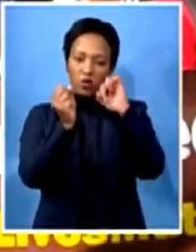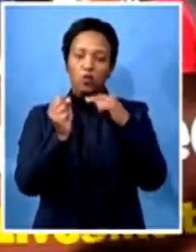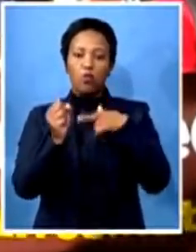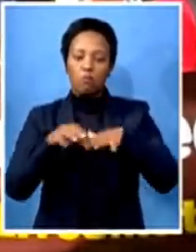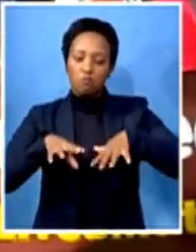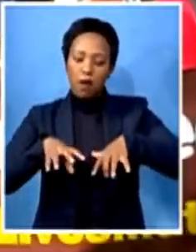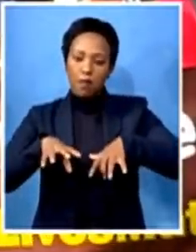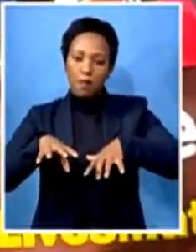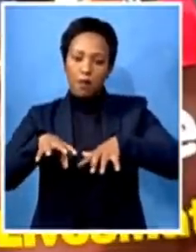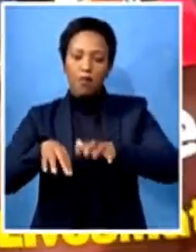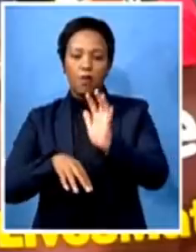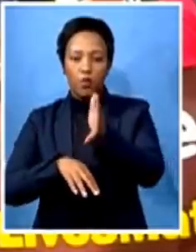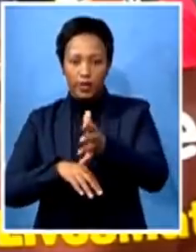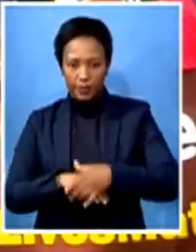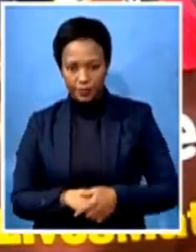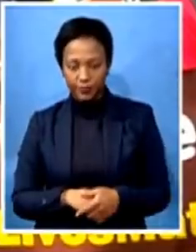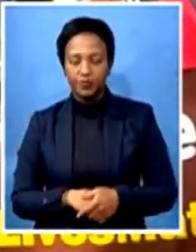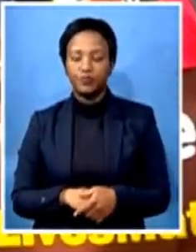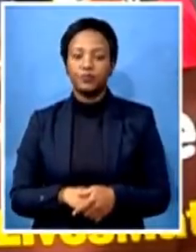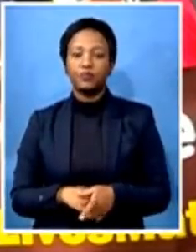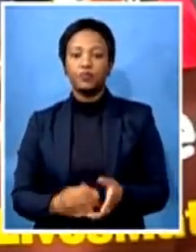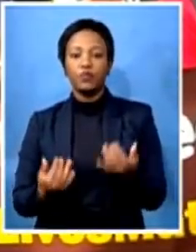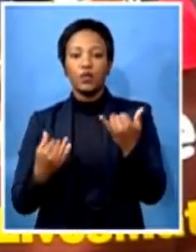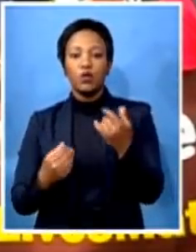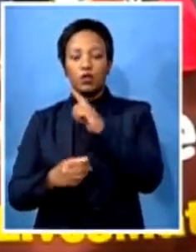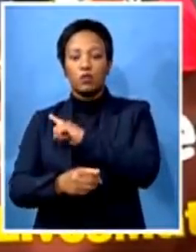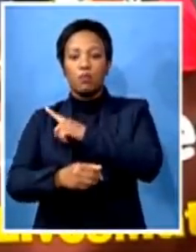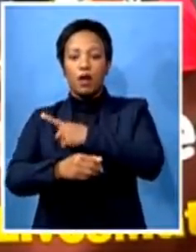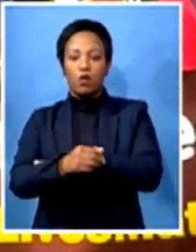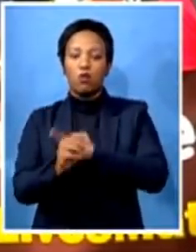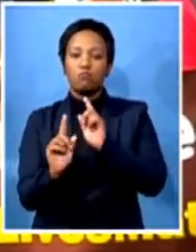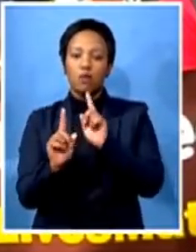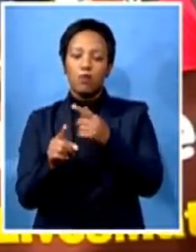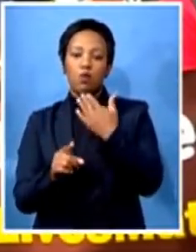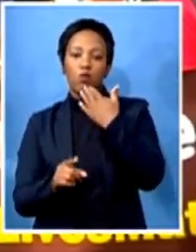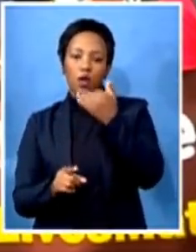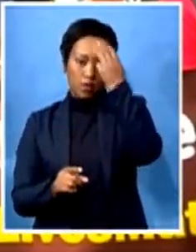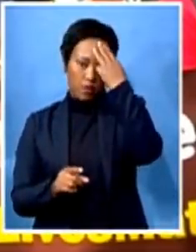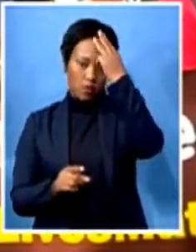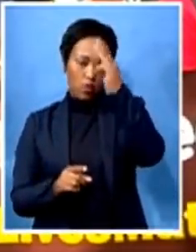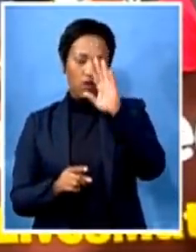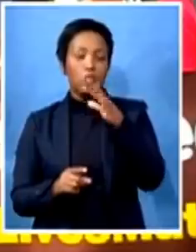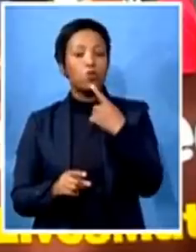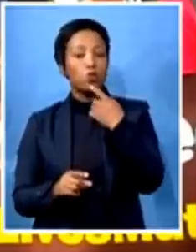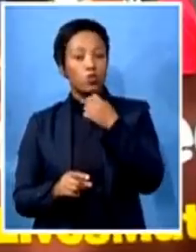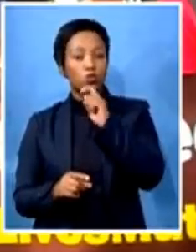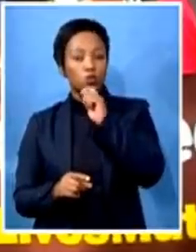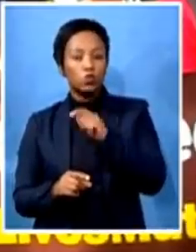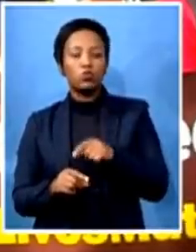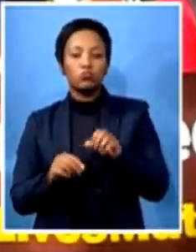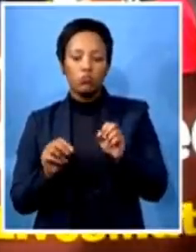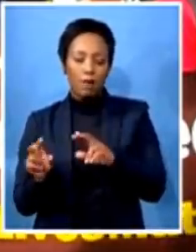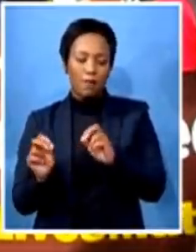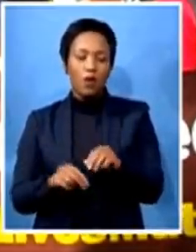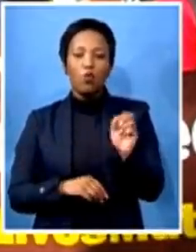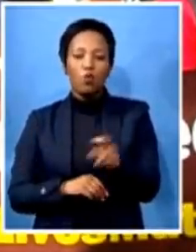Citadel of Power in Pretoria. And it is really indeed a long walk, a maximum of 12 hours that these Zimbabwean